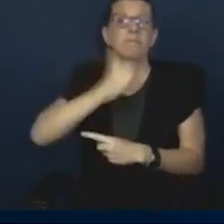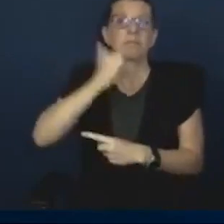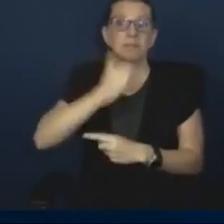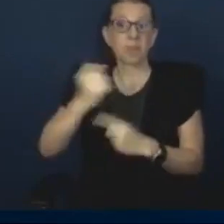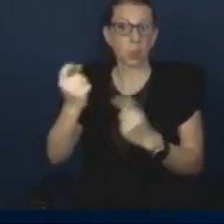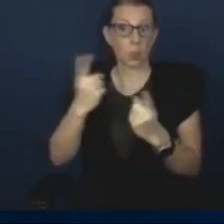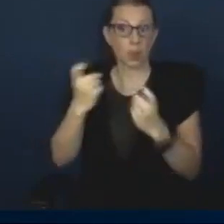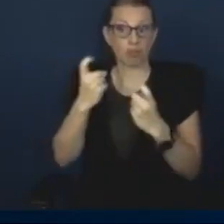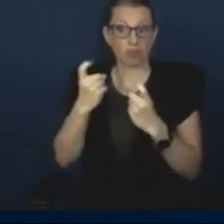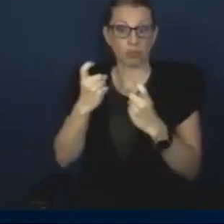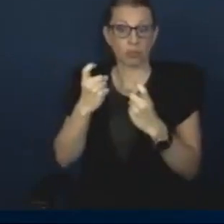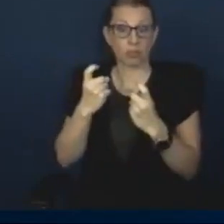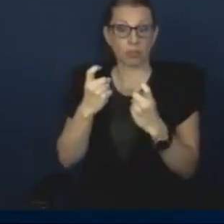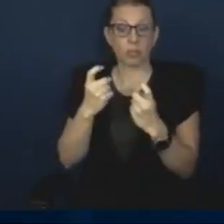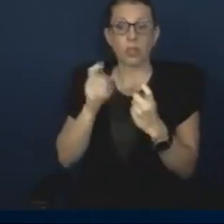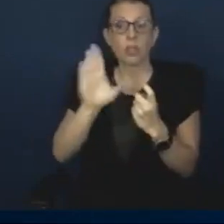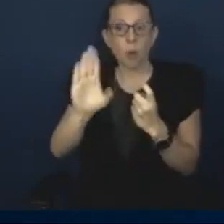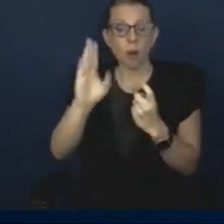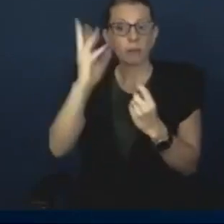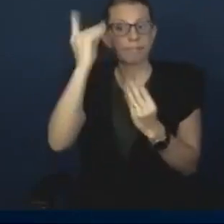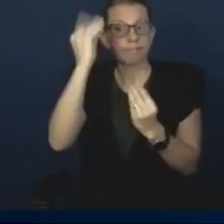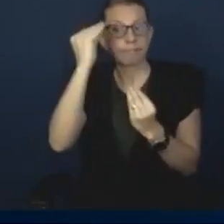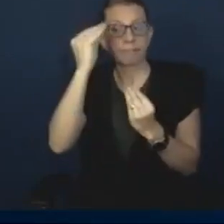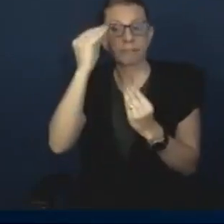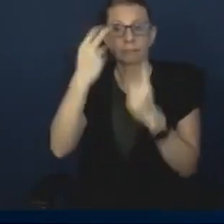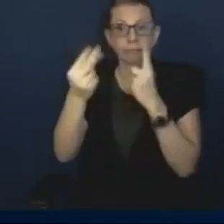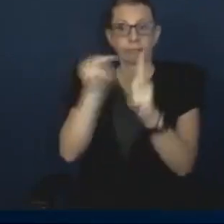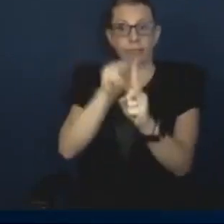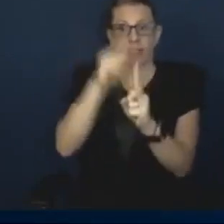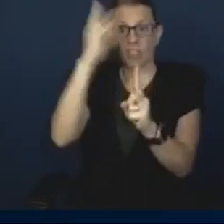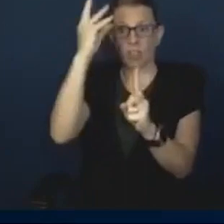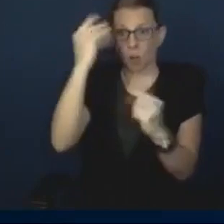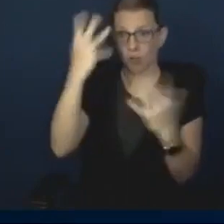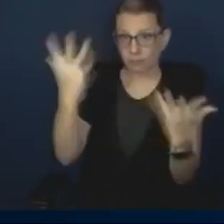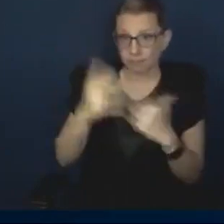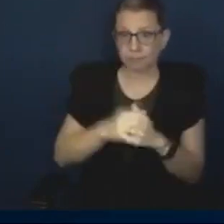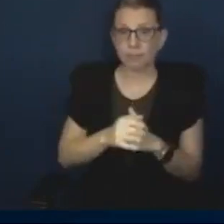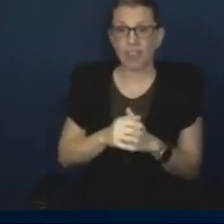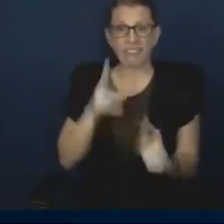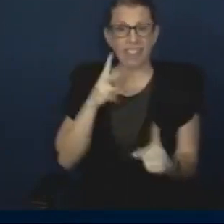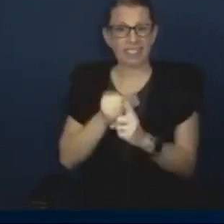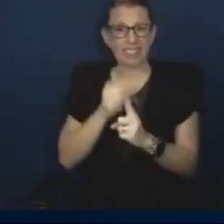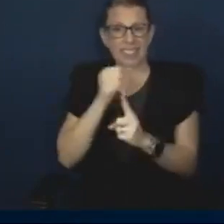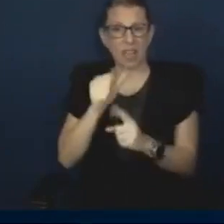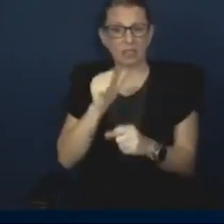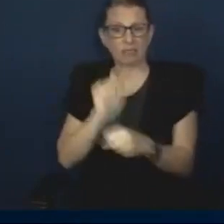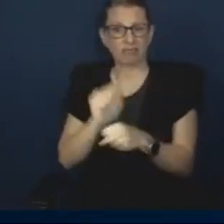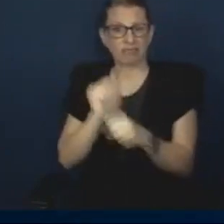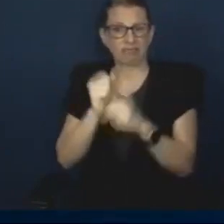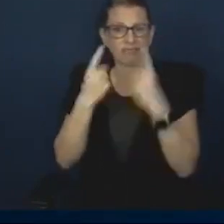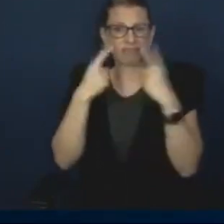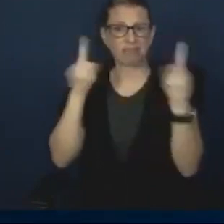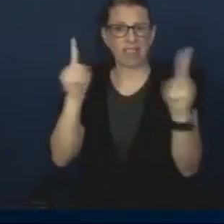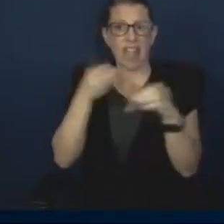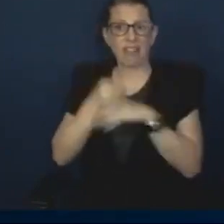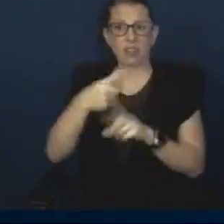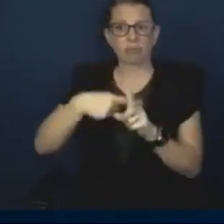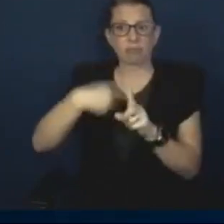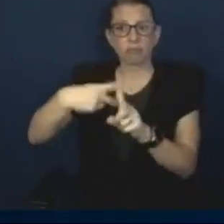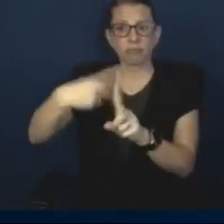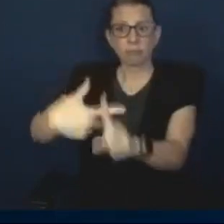want your insight and your thoughts. Do the vaccines not work well anymore after a few months? That's something people ask about. What are your